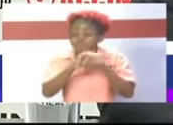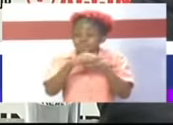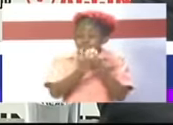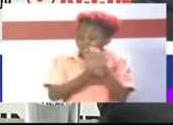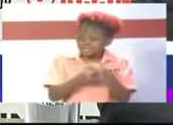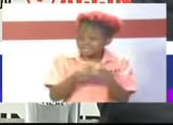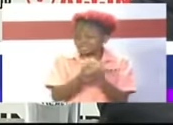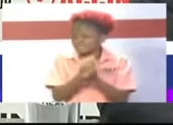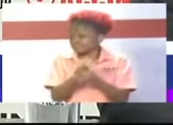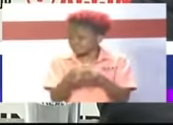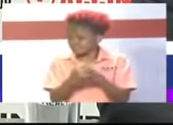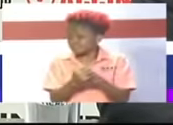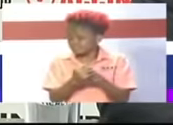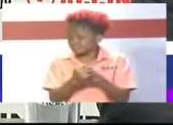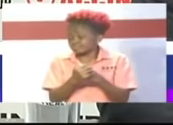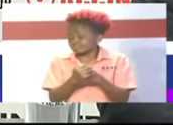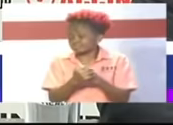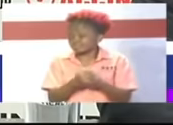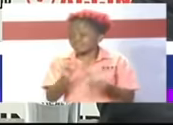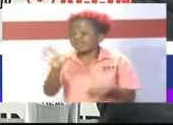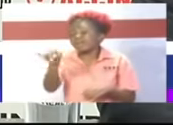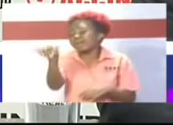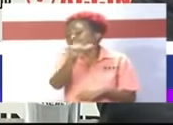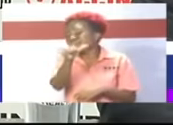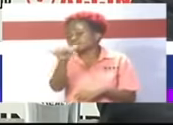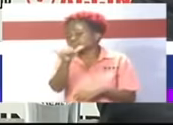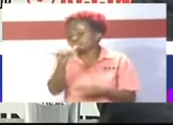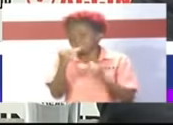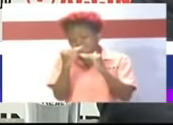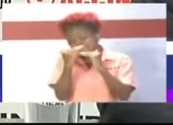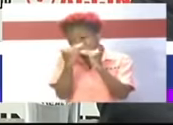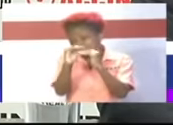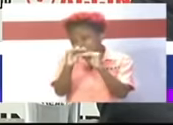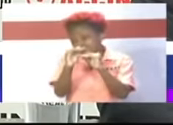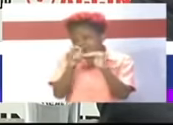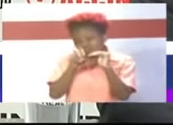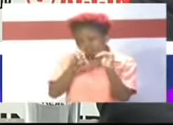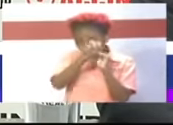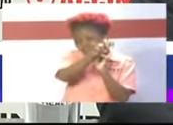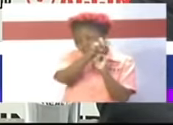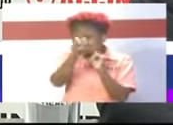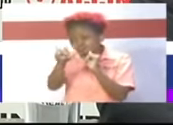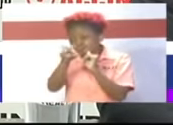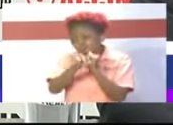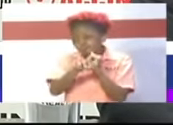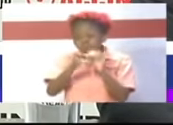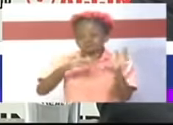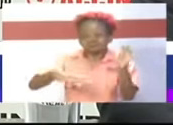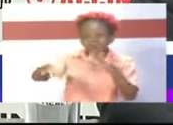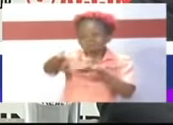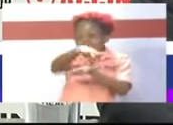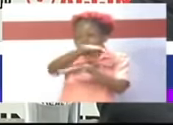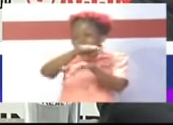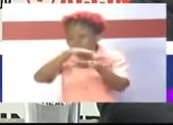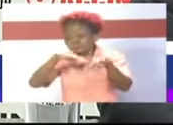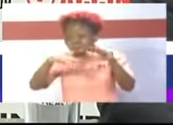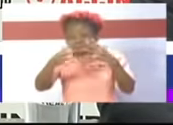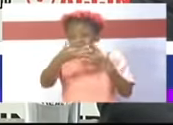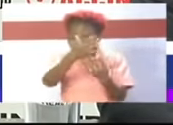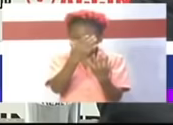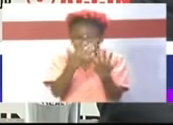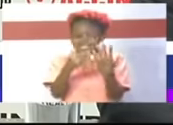guidelines around movement and reducing unnecessary movement are scientifically the things that are going to help you to reduce your risk.